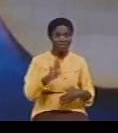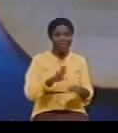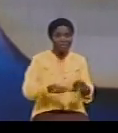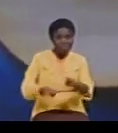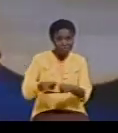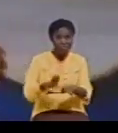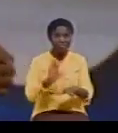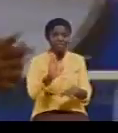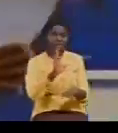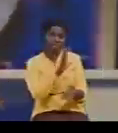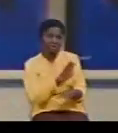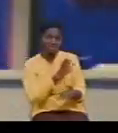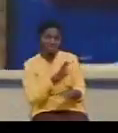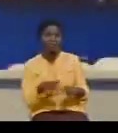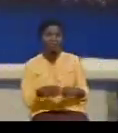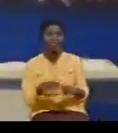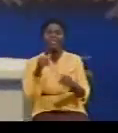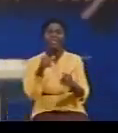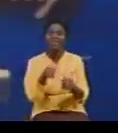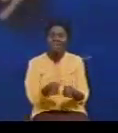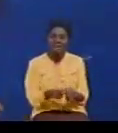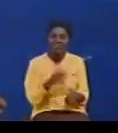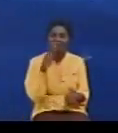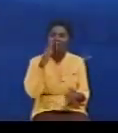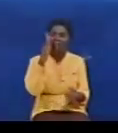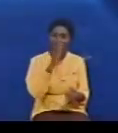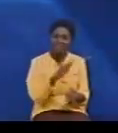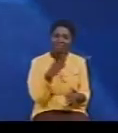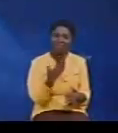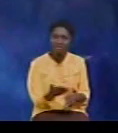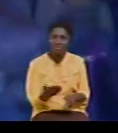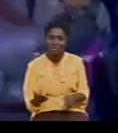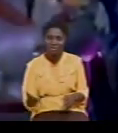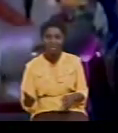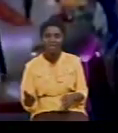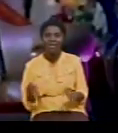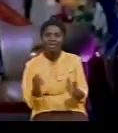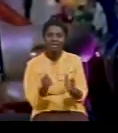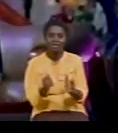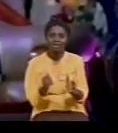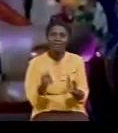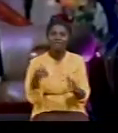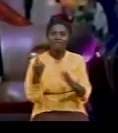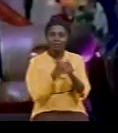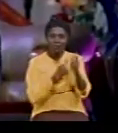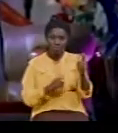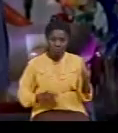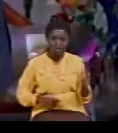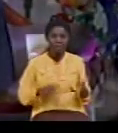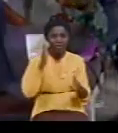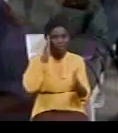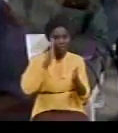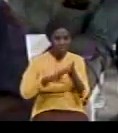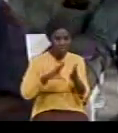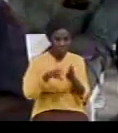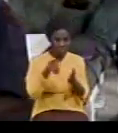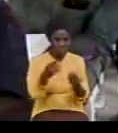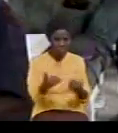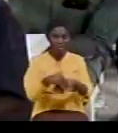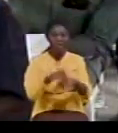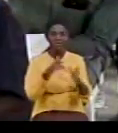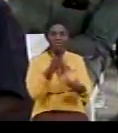behavior, your character, every evil sin, the Lord will forgive you tonight.